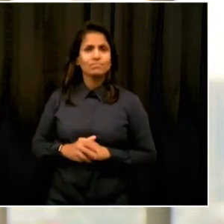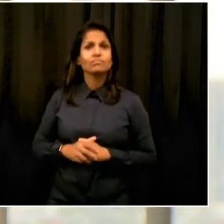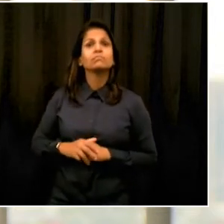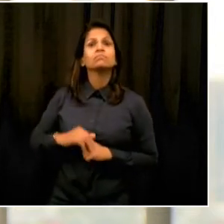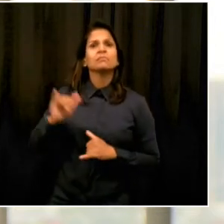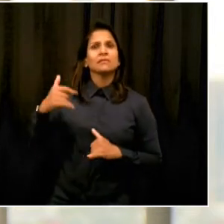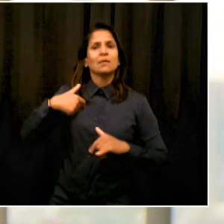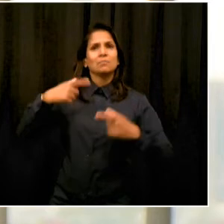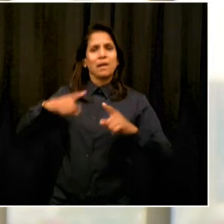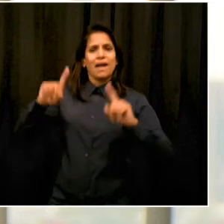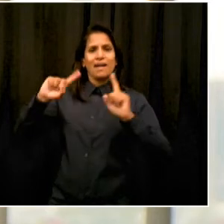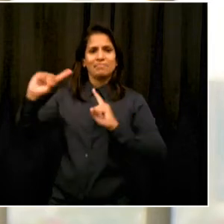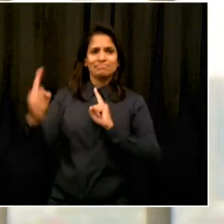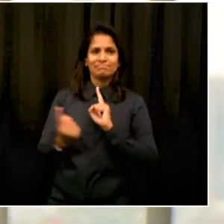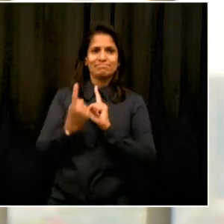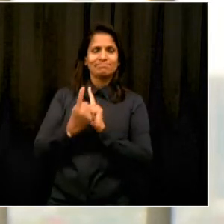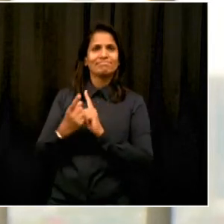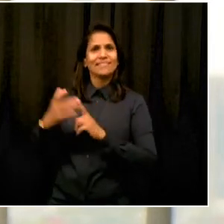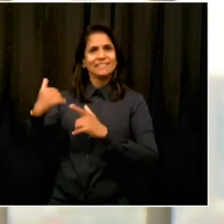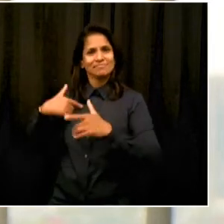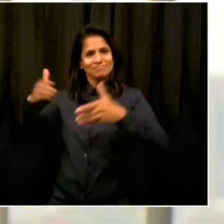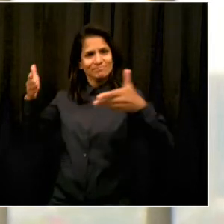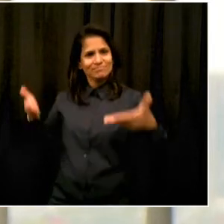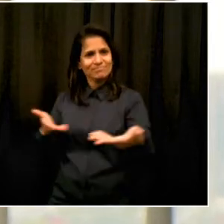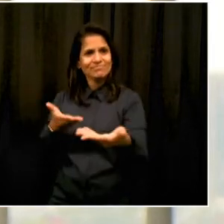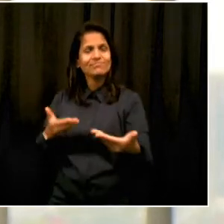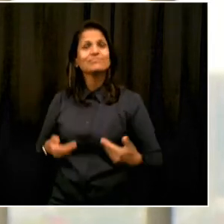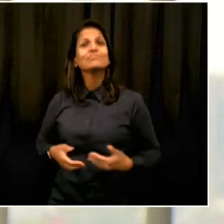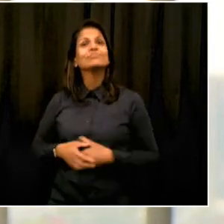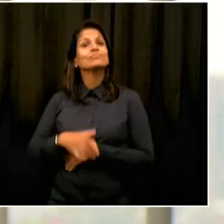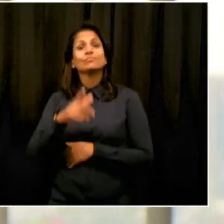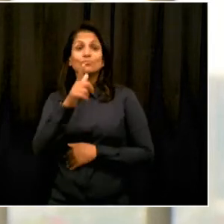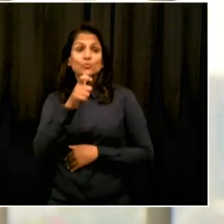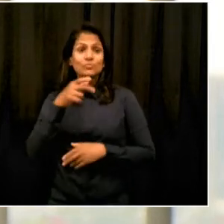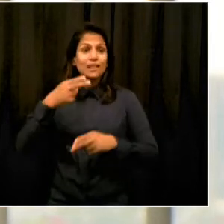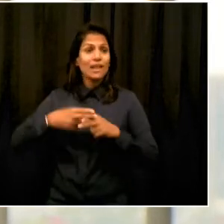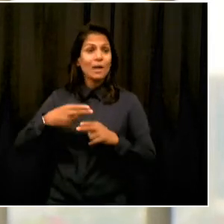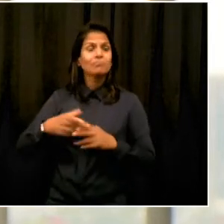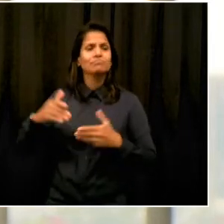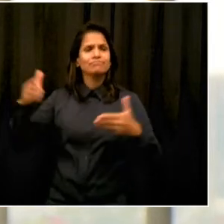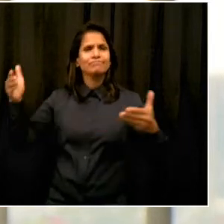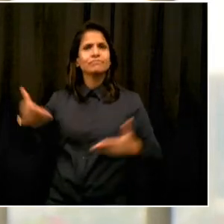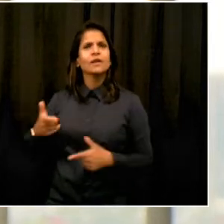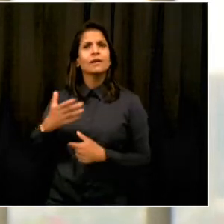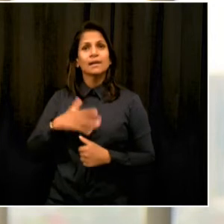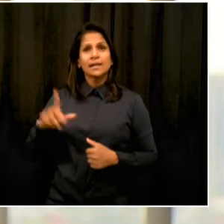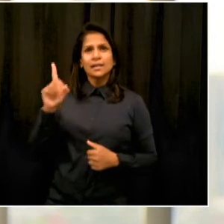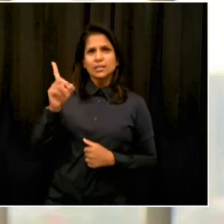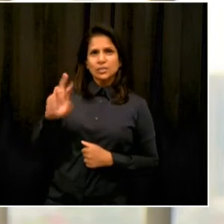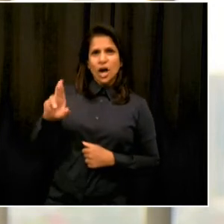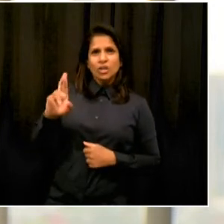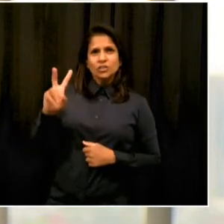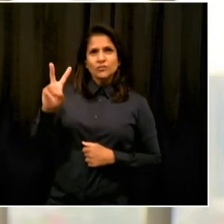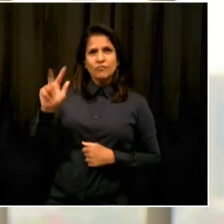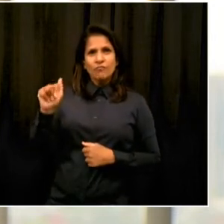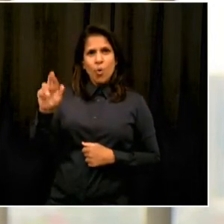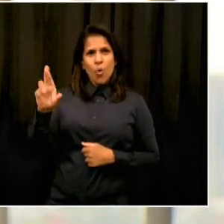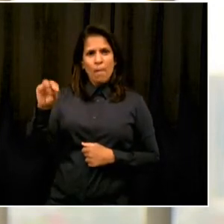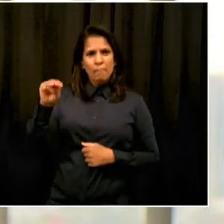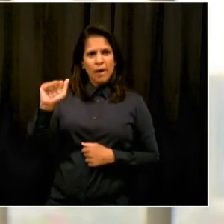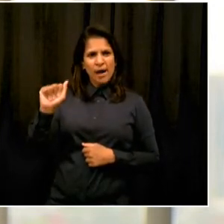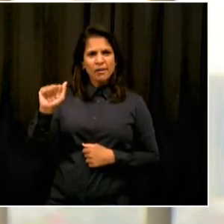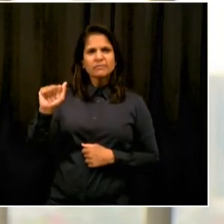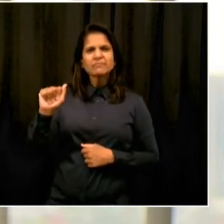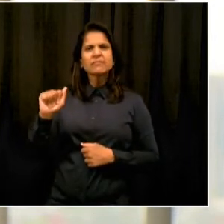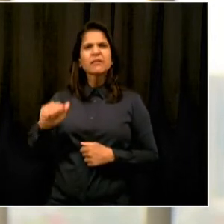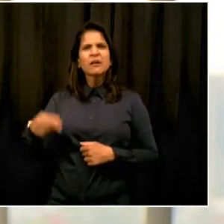And with that, I'm very pleased to introduce Dr. Jay Varma, who brings tremendous expertise to his role. From